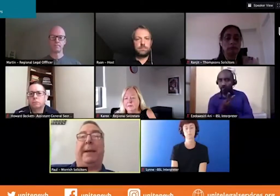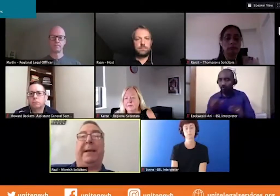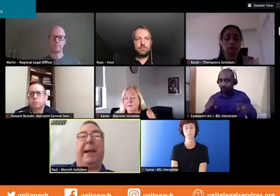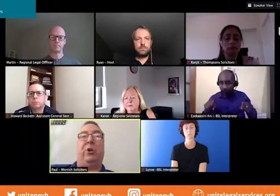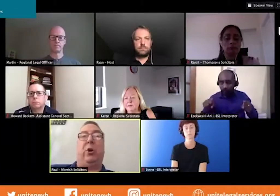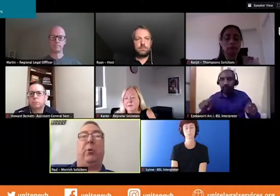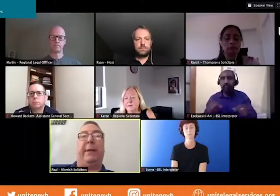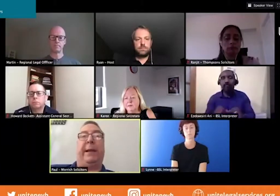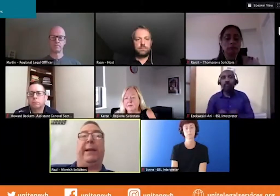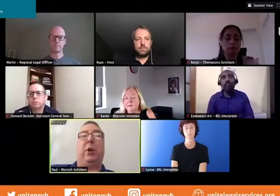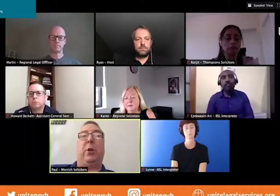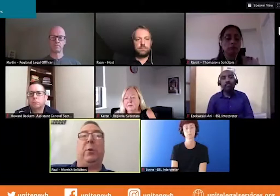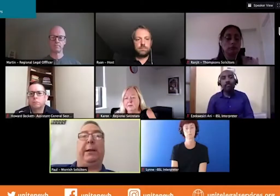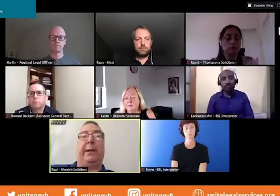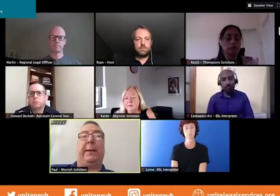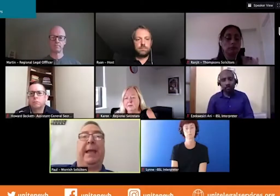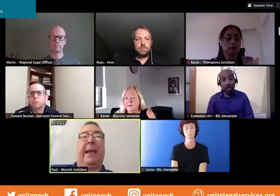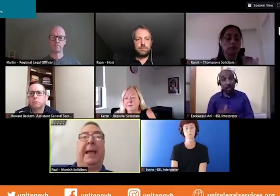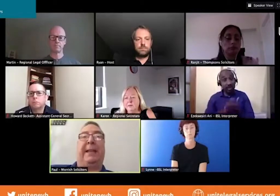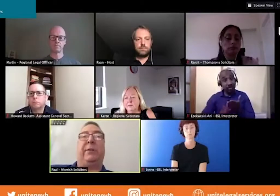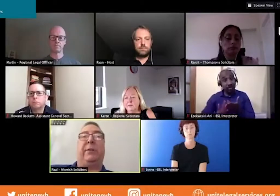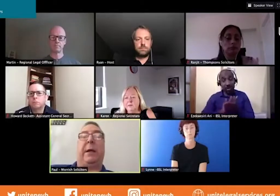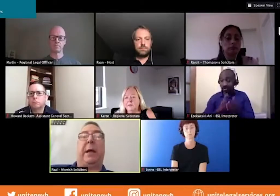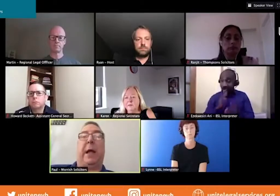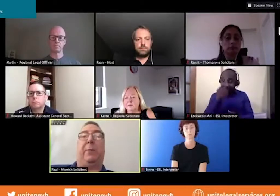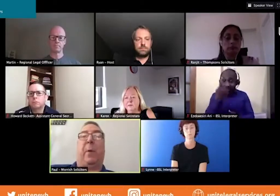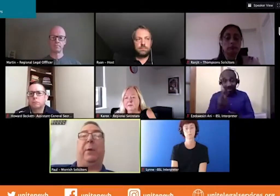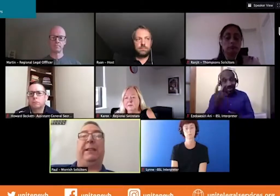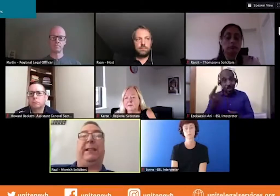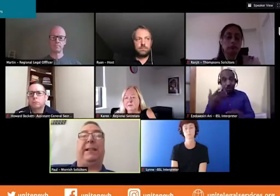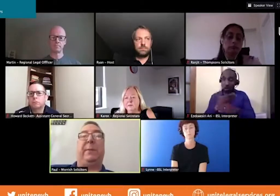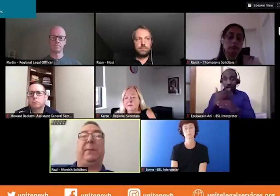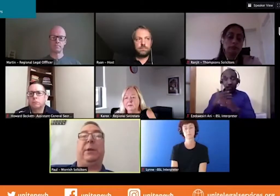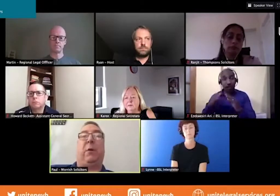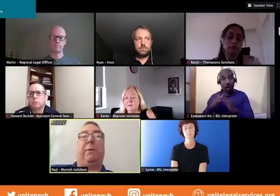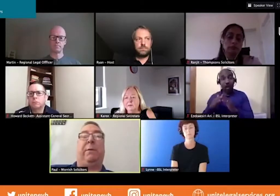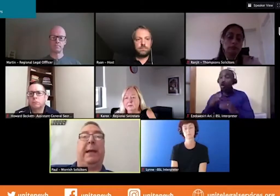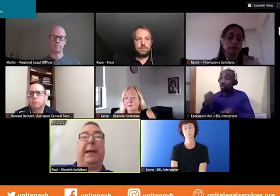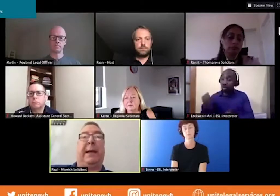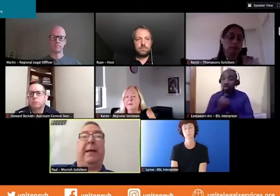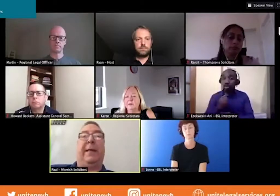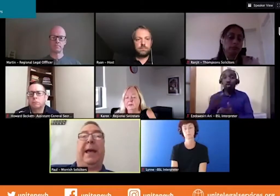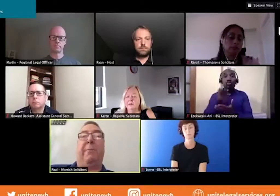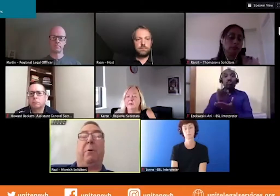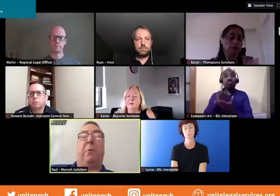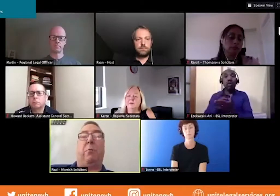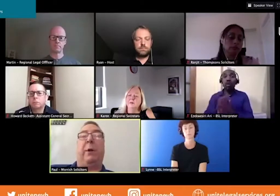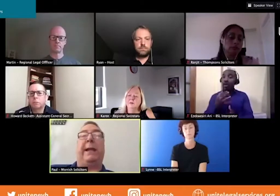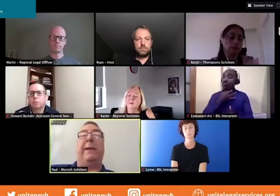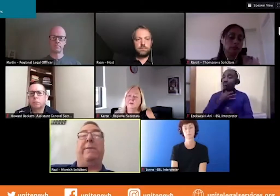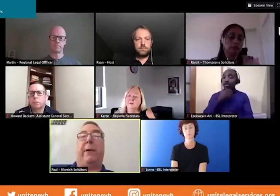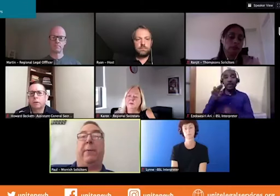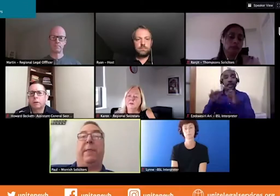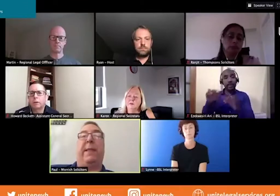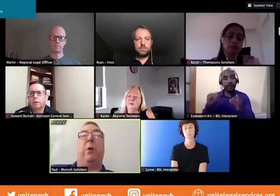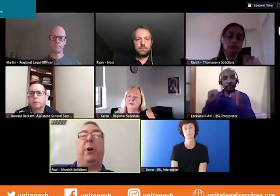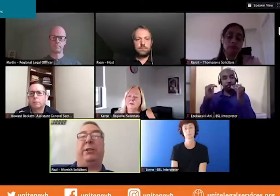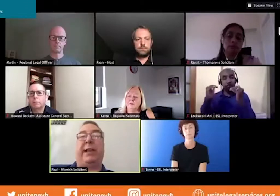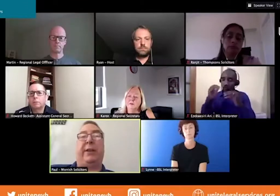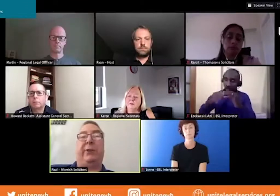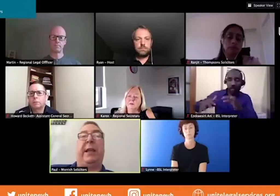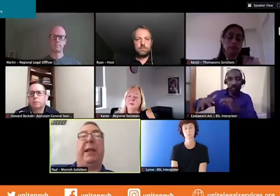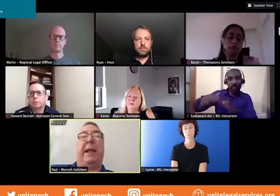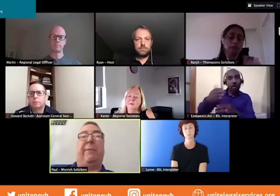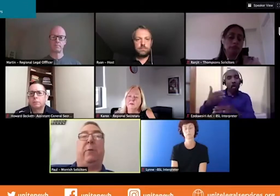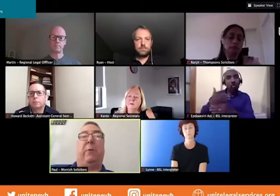mean ensuring that each home worker has a proper risk assessment of their working environment, their